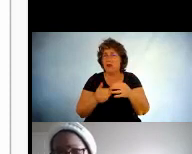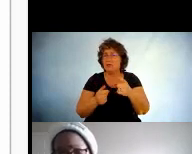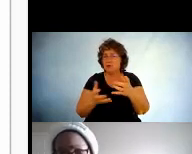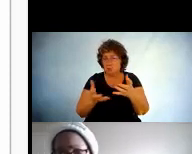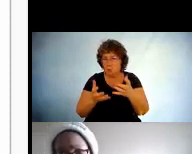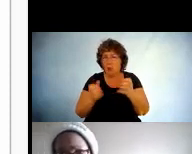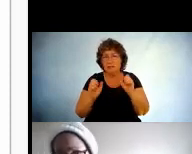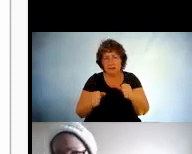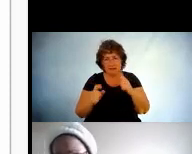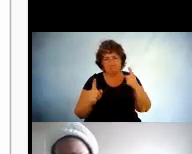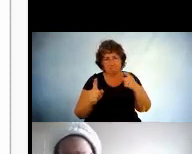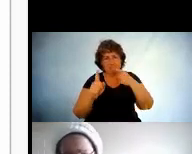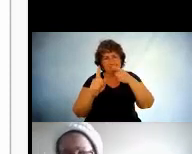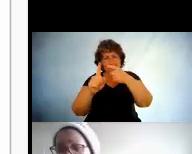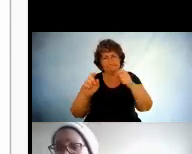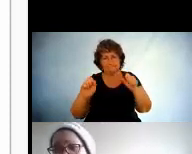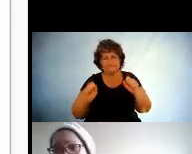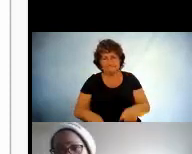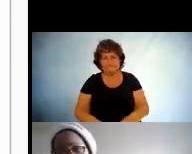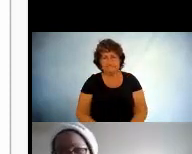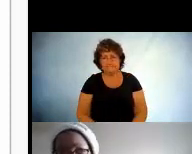and just said.